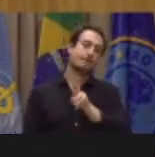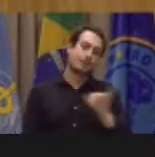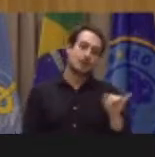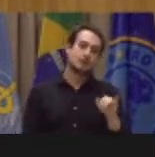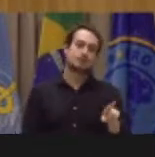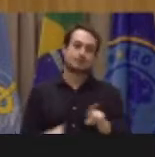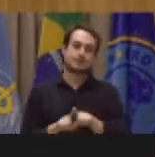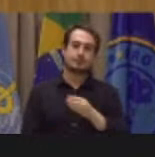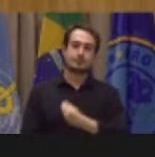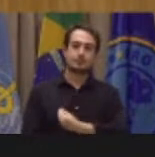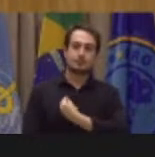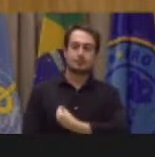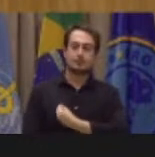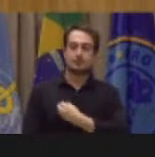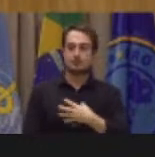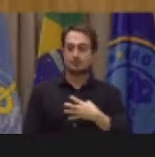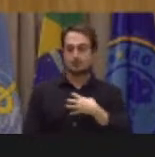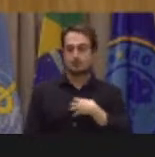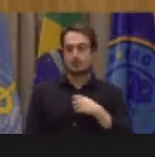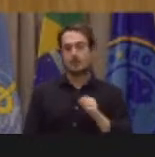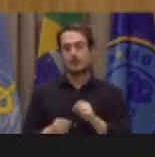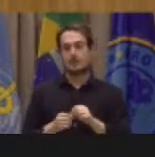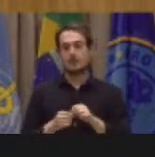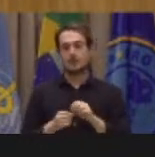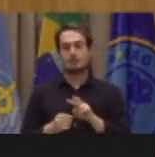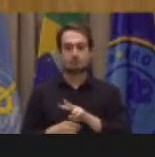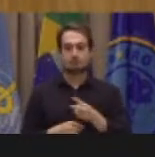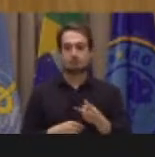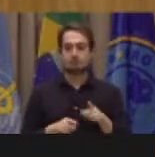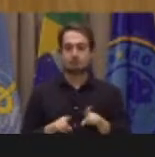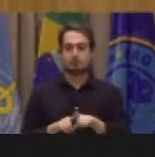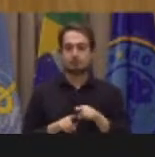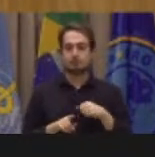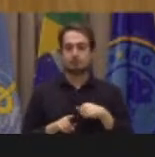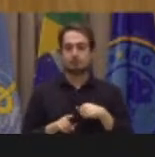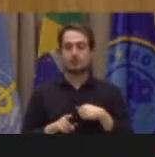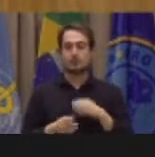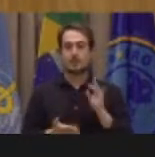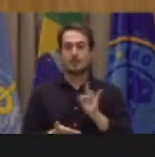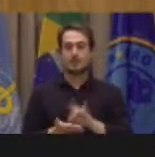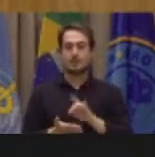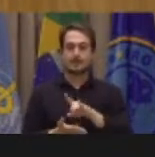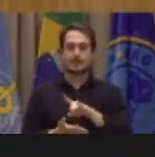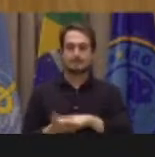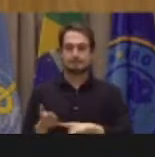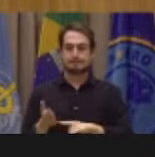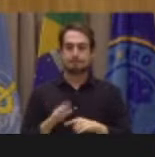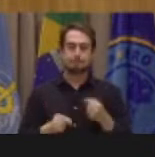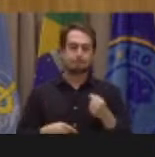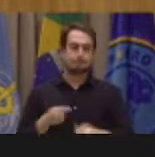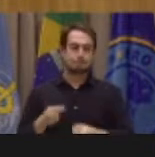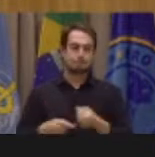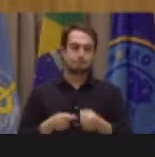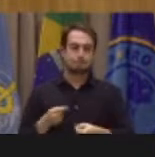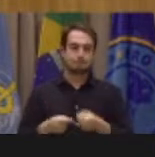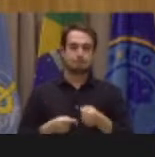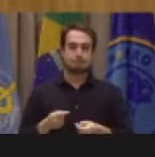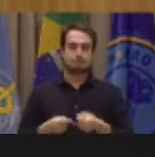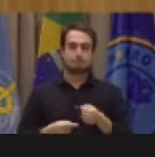naturally will start eventually being a form of things to be used in the medical